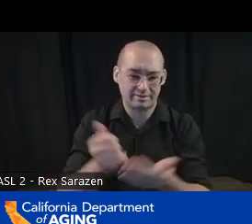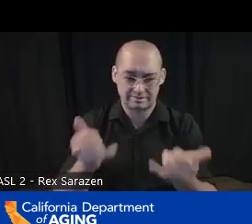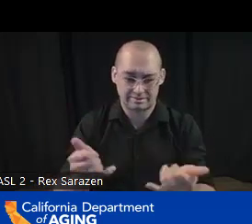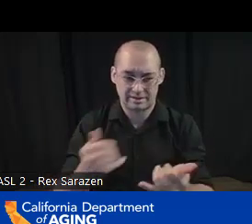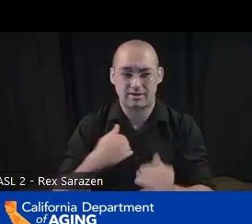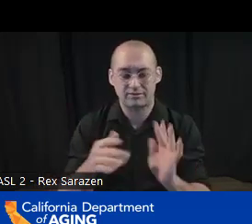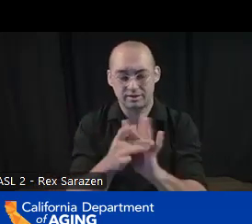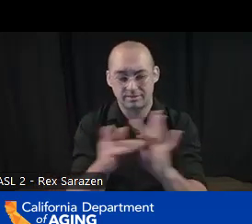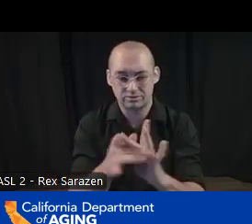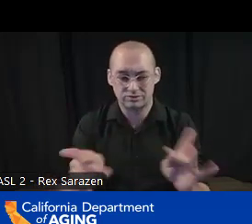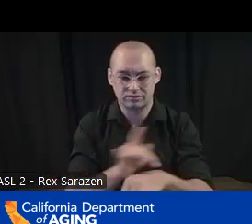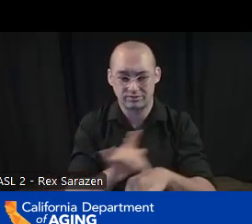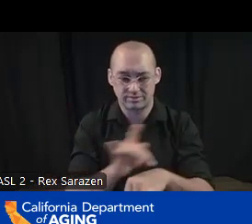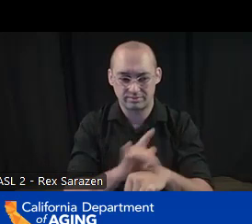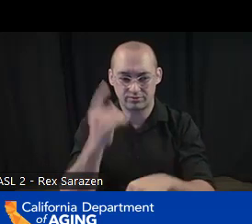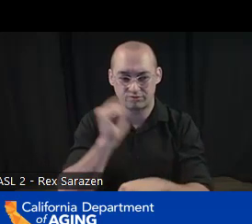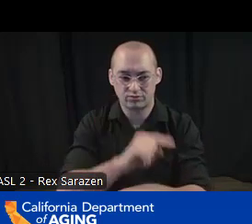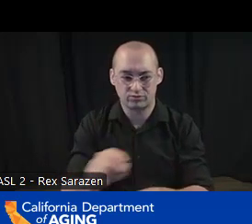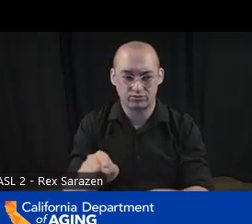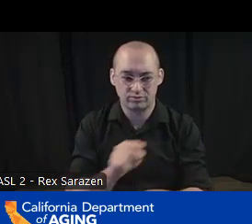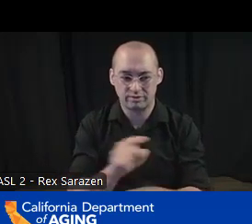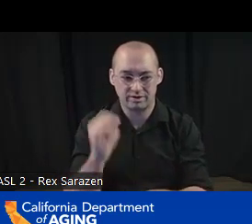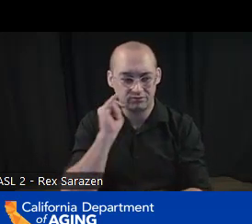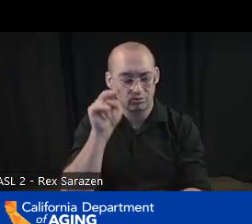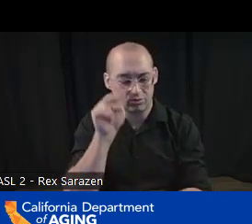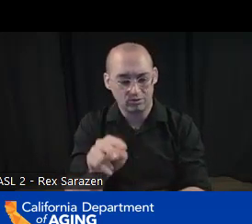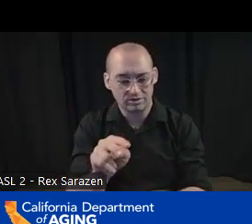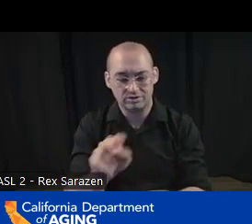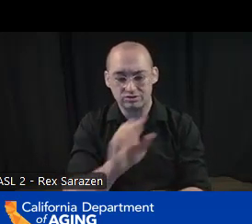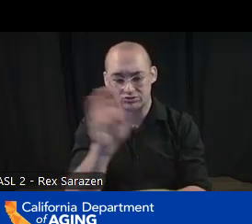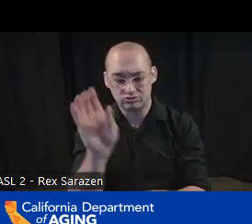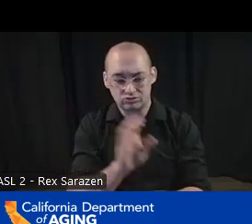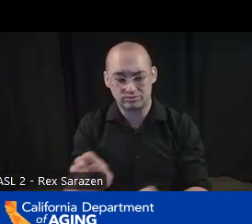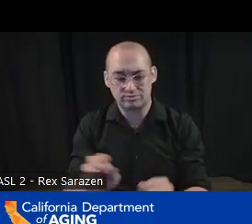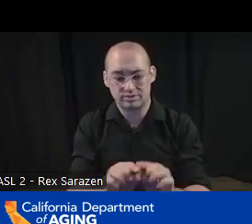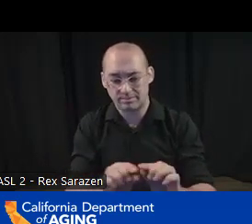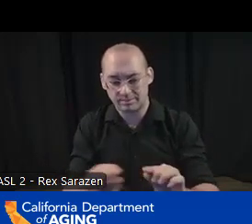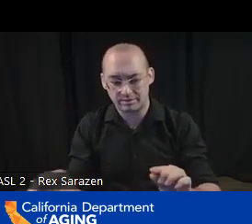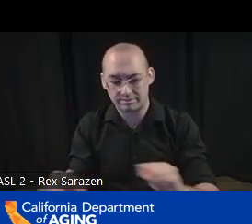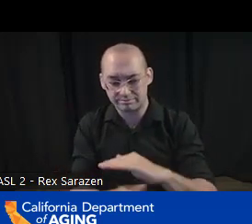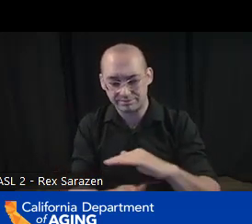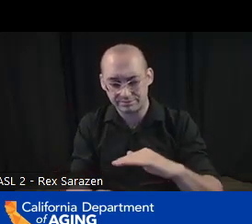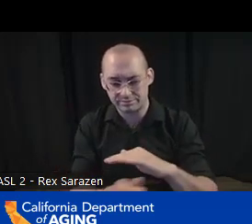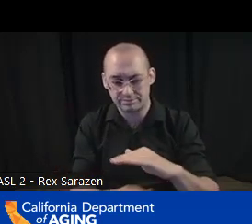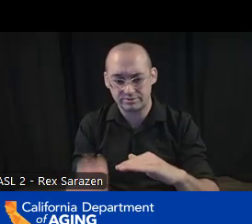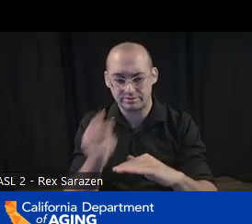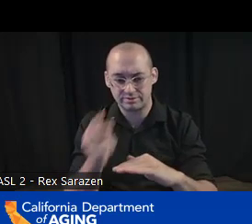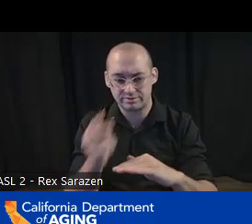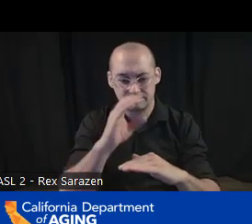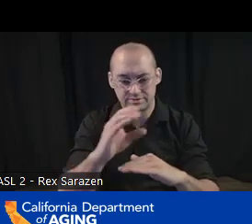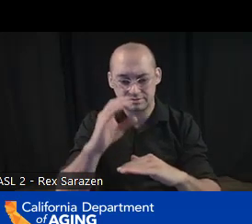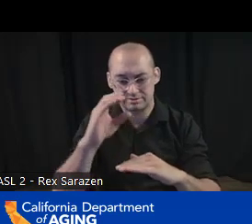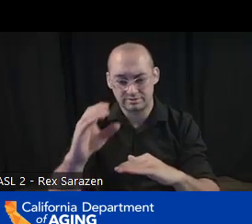captioning available to you. So if you look on your Zoom toolbar, there should be a CC